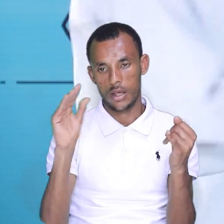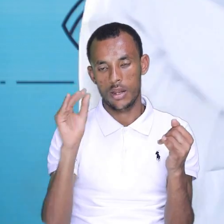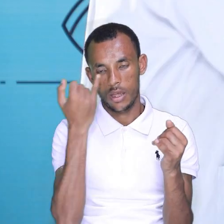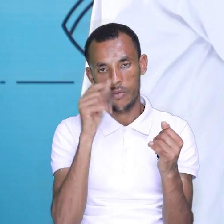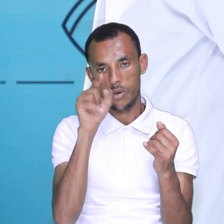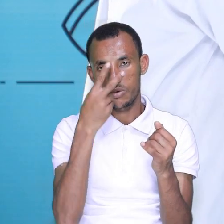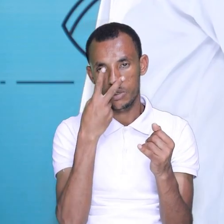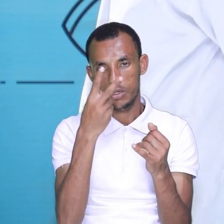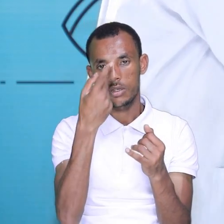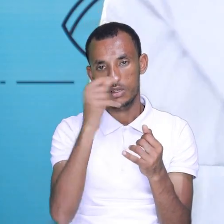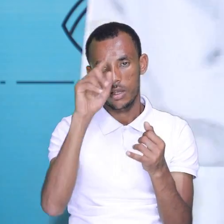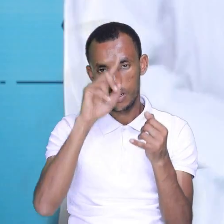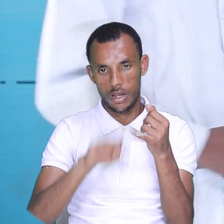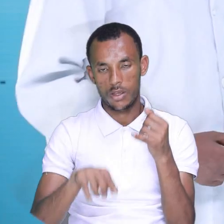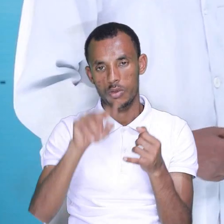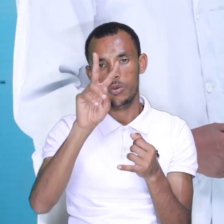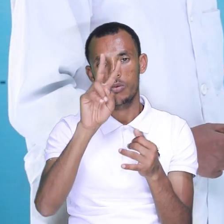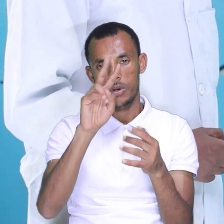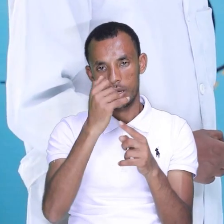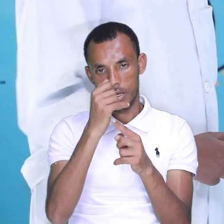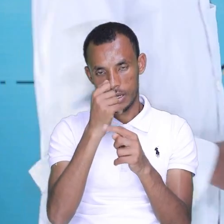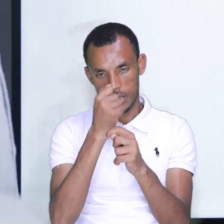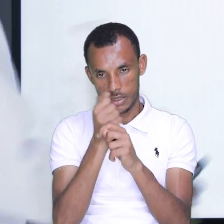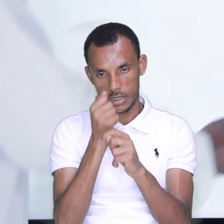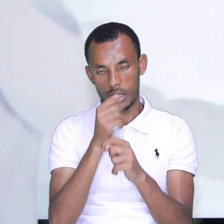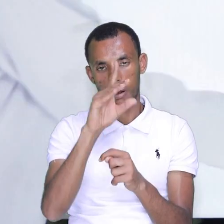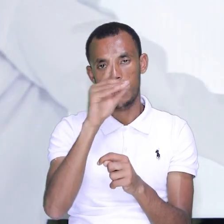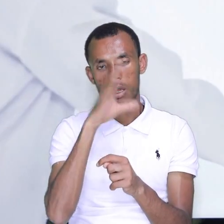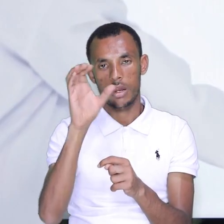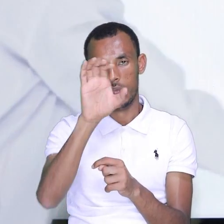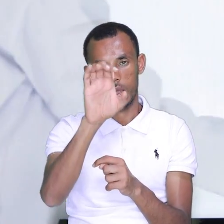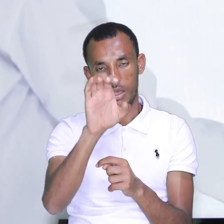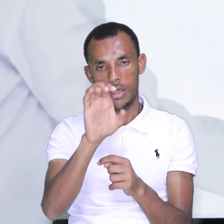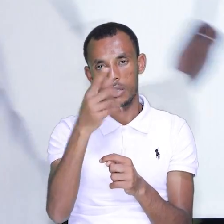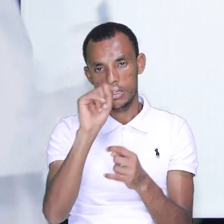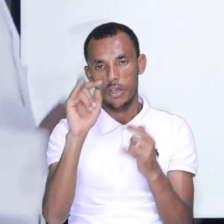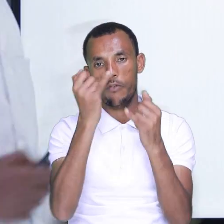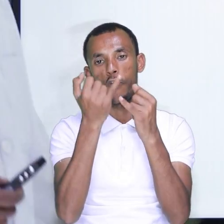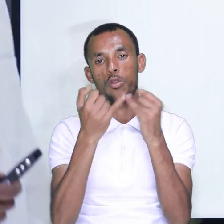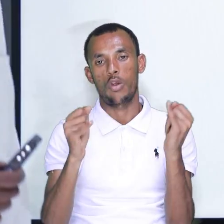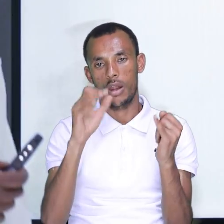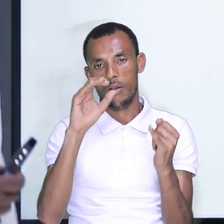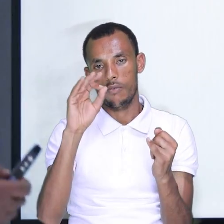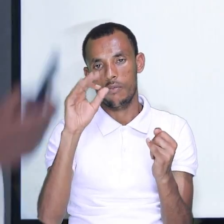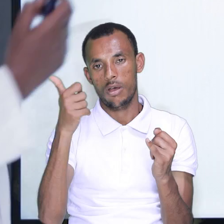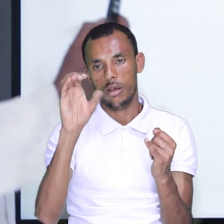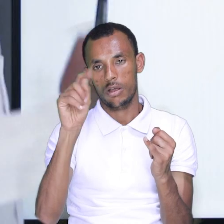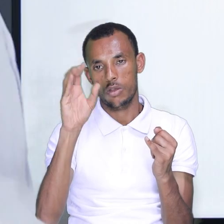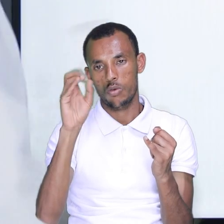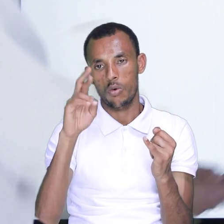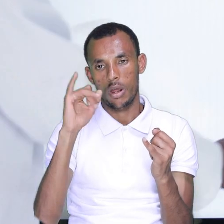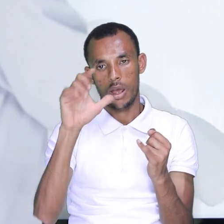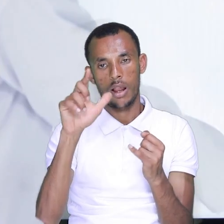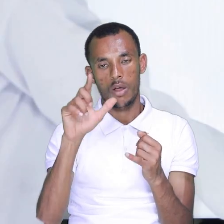if you see the last 2 exercises, D and E, the factorial of the sum is